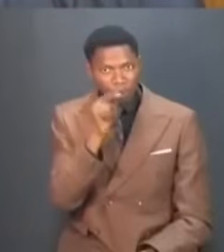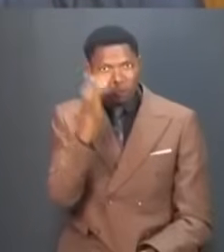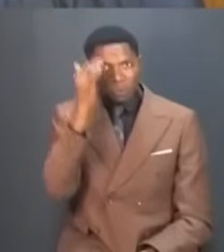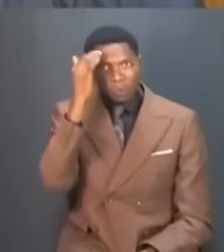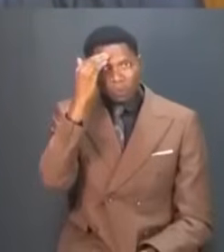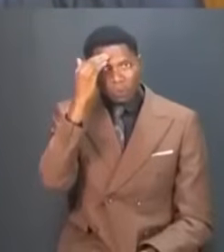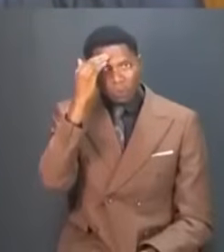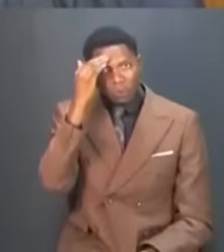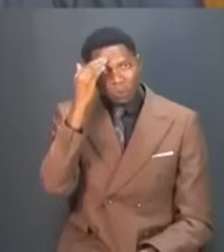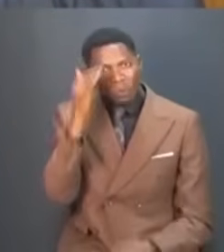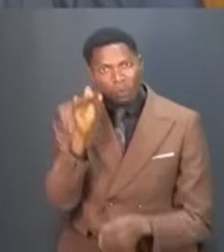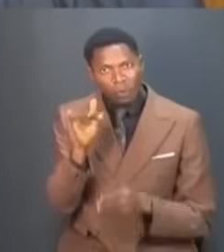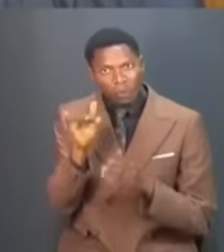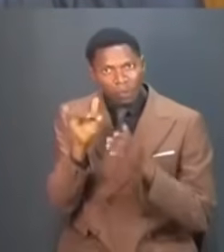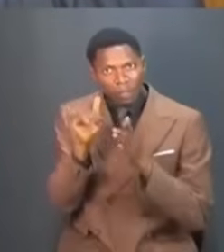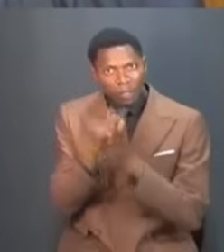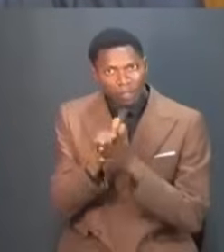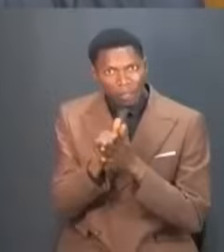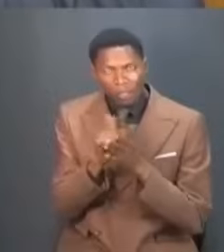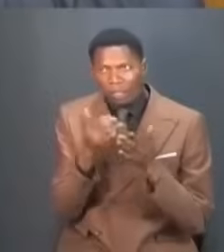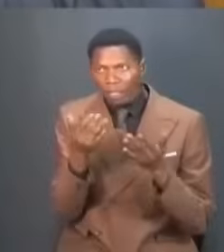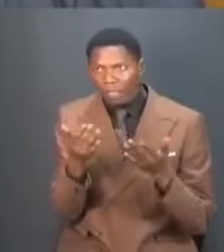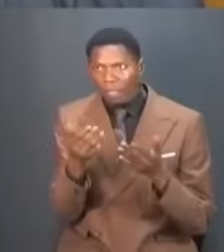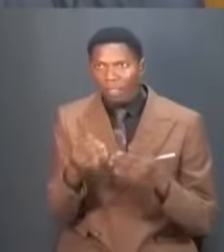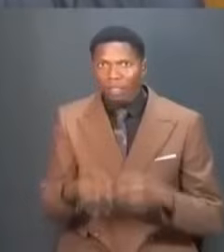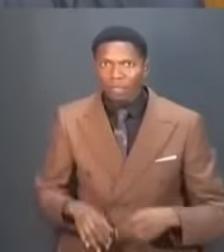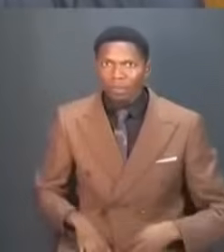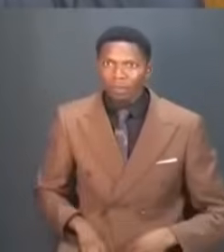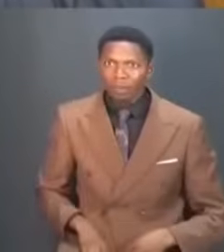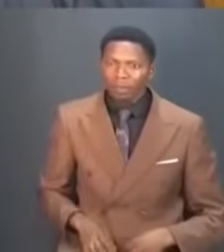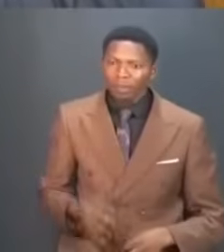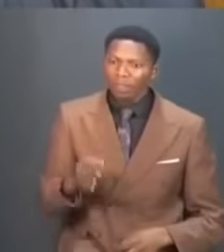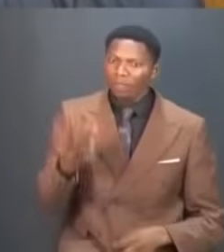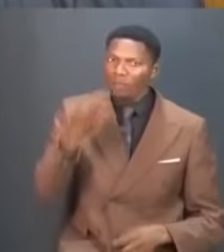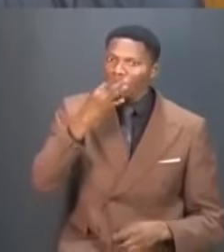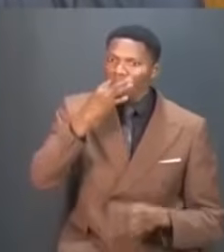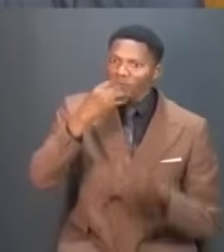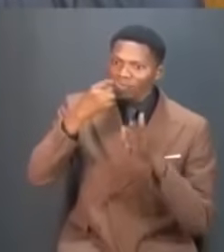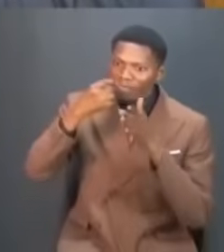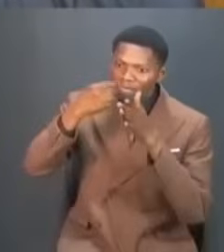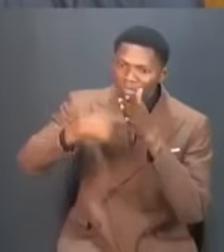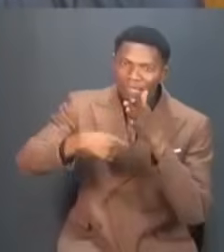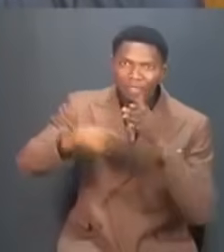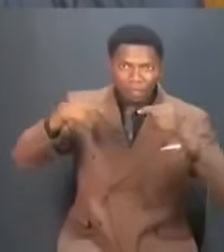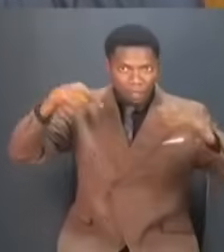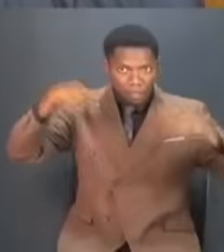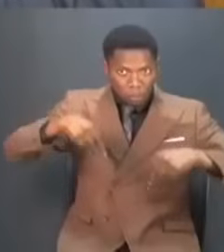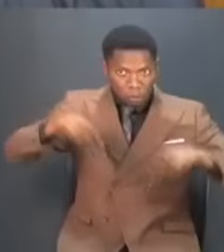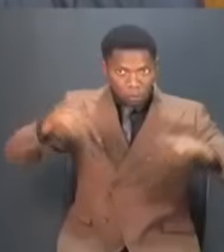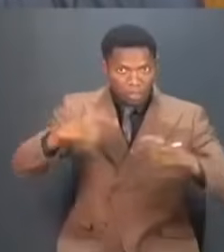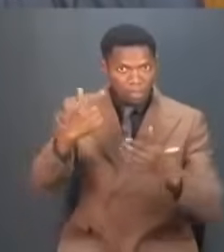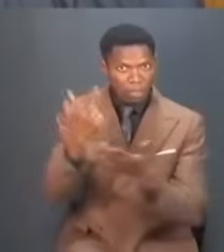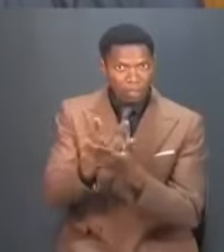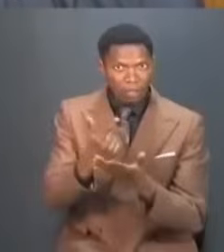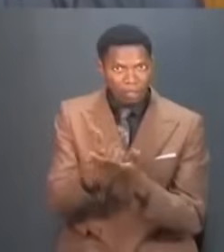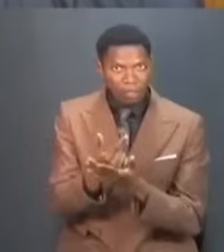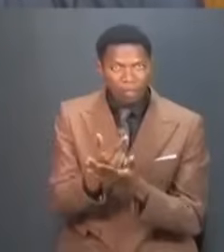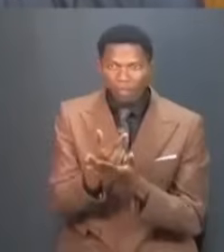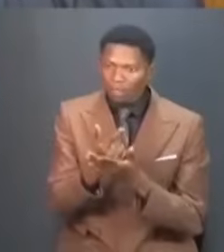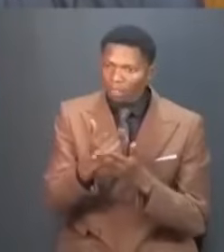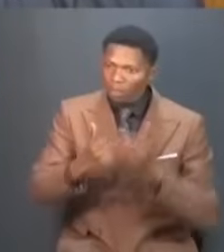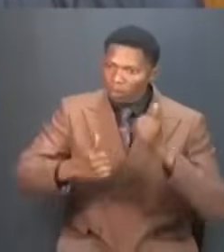the fact that when it comes to food pricing in today's Ghana,